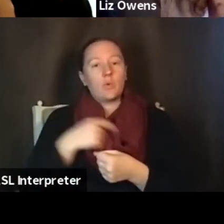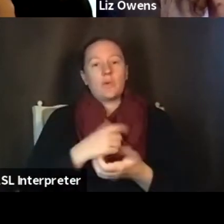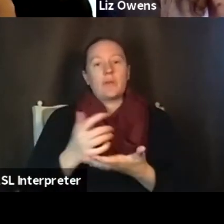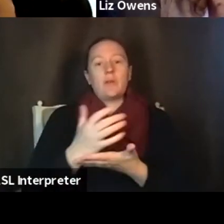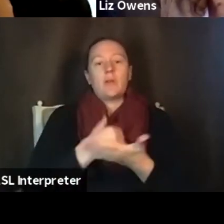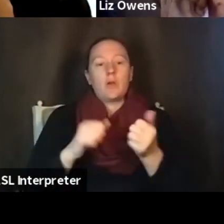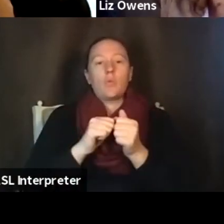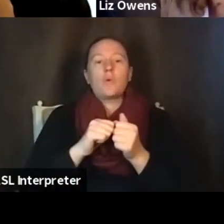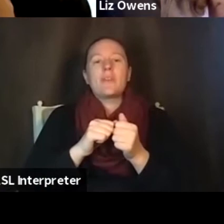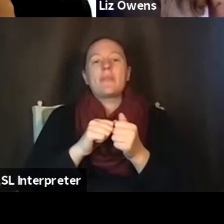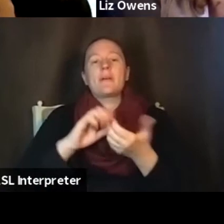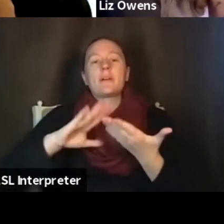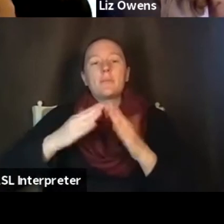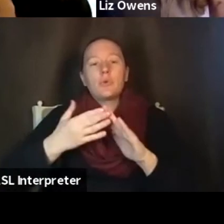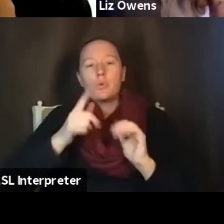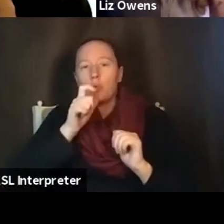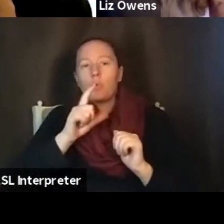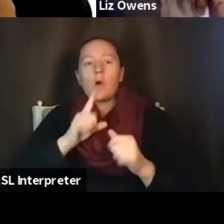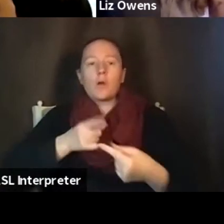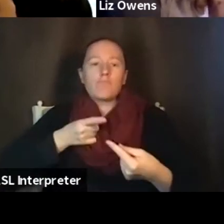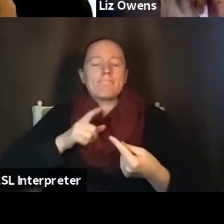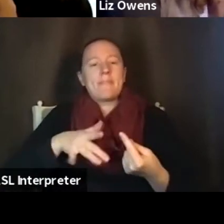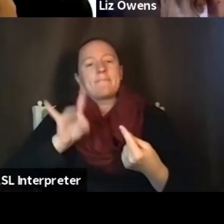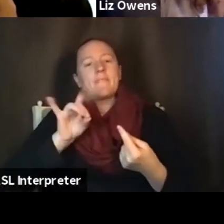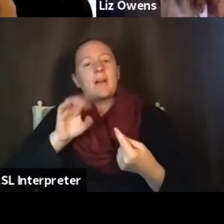trying to figure out their behavioral health services.